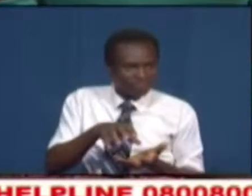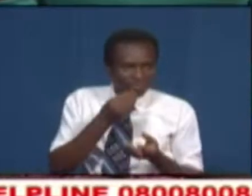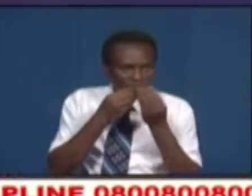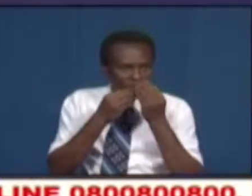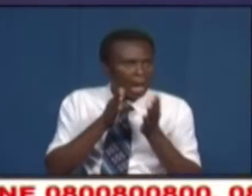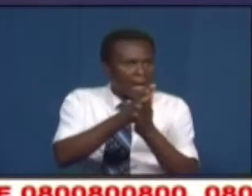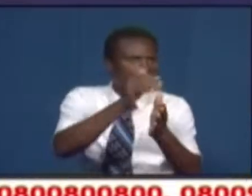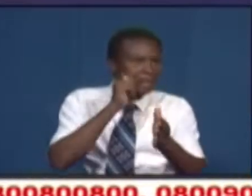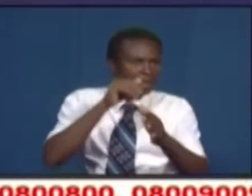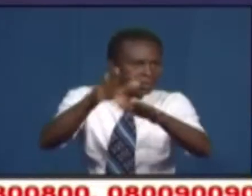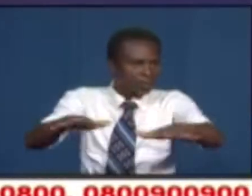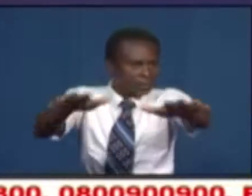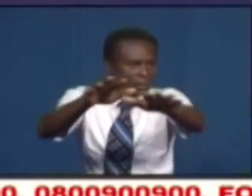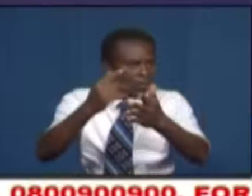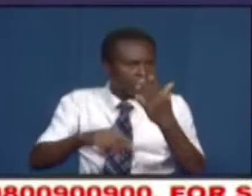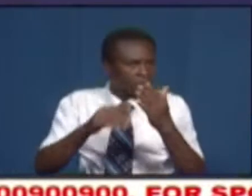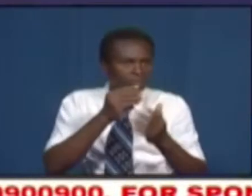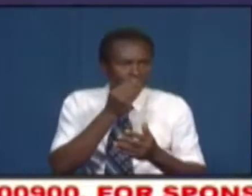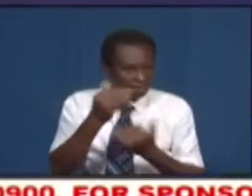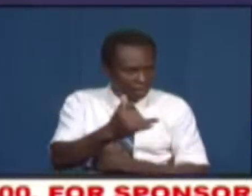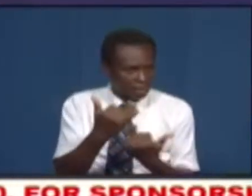take for breakfast this morning? Abigail, should we start with